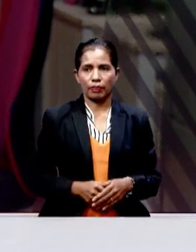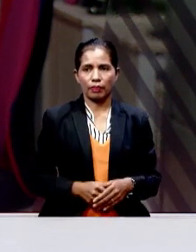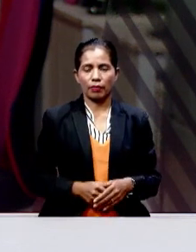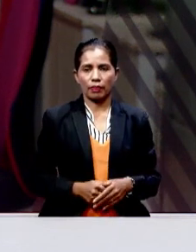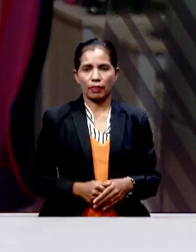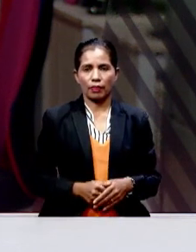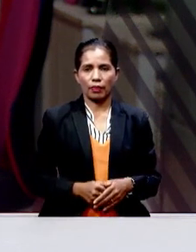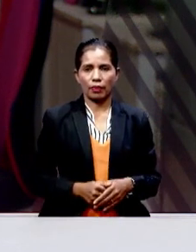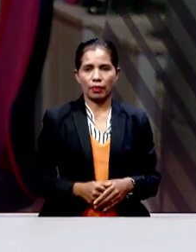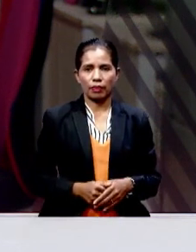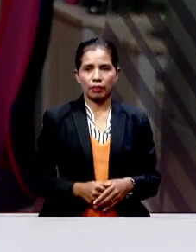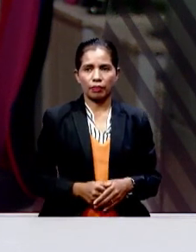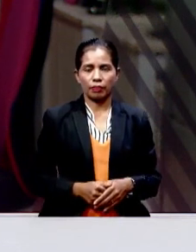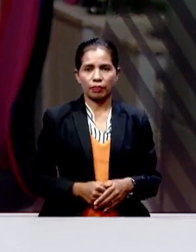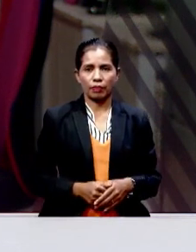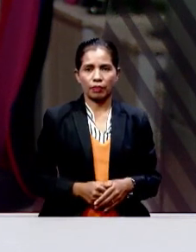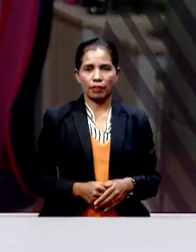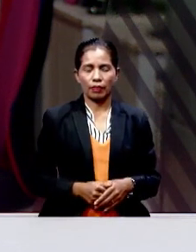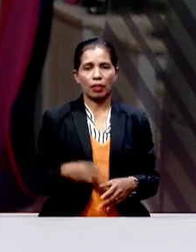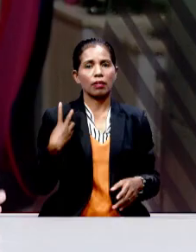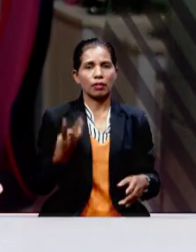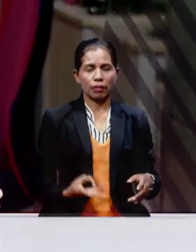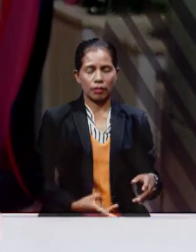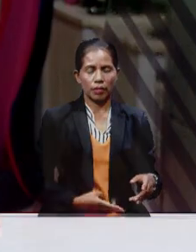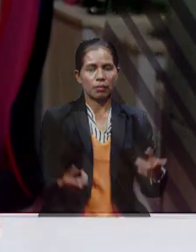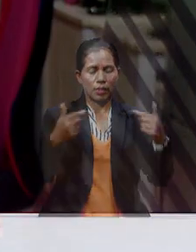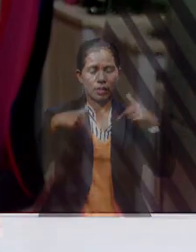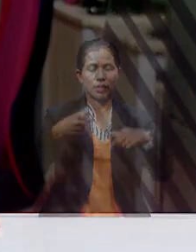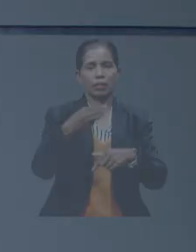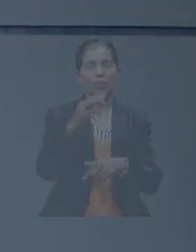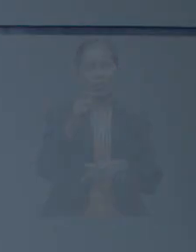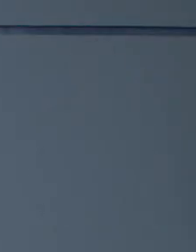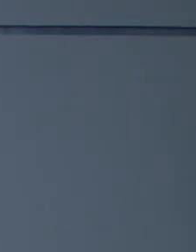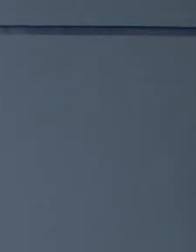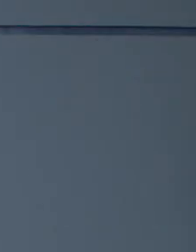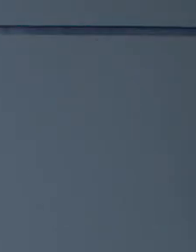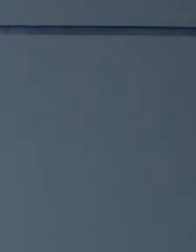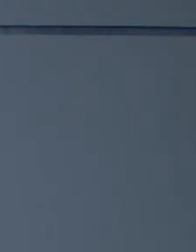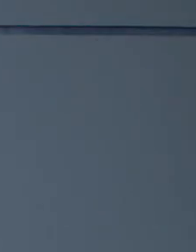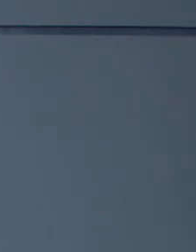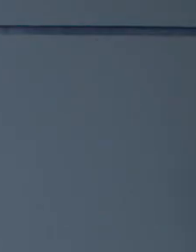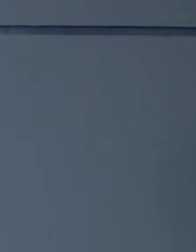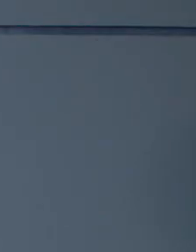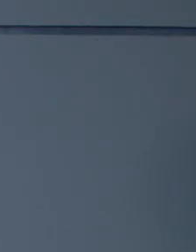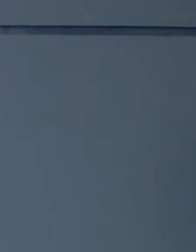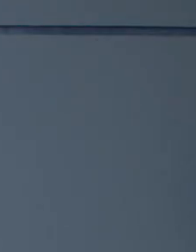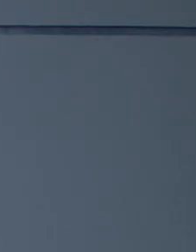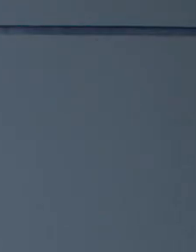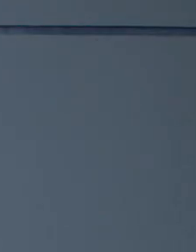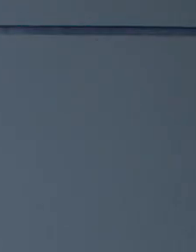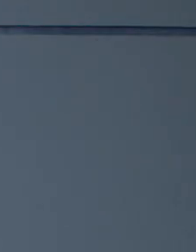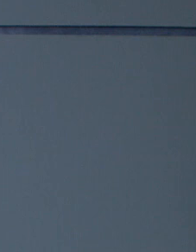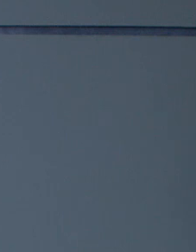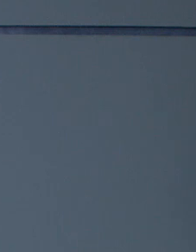again, I would like to welcome Dr. Bob to GMN TV. Good evening. Thank you. I'm delighted to be here on my first day to Timor-Leste. Okay,